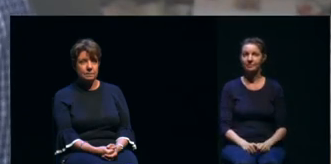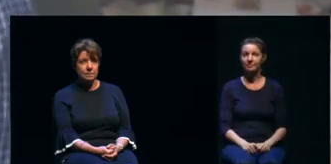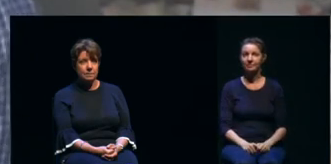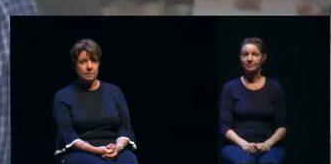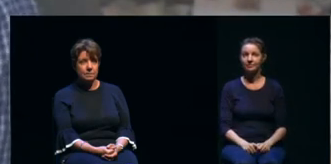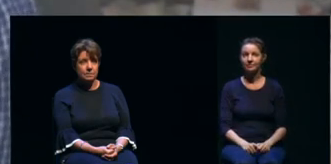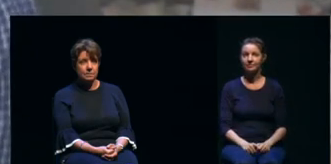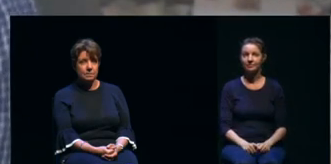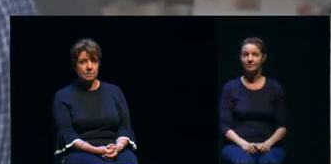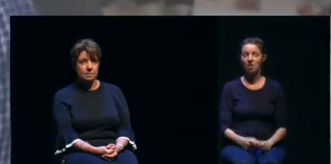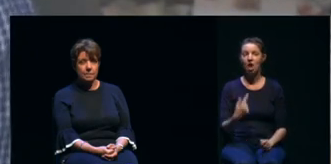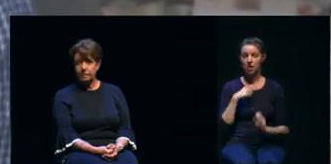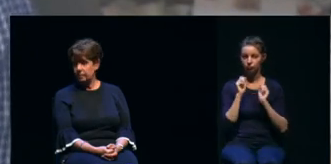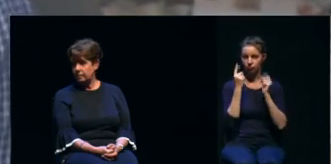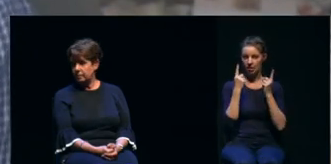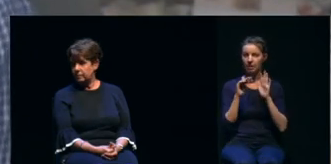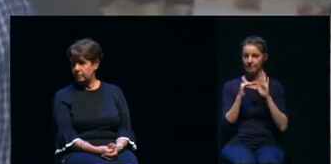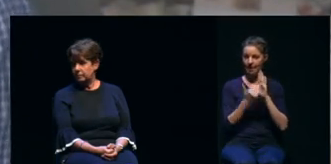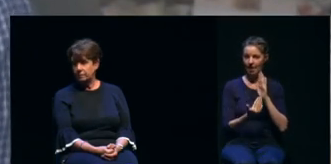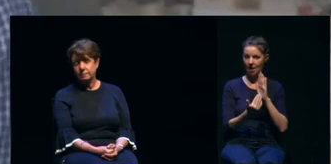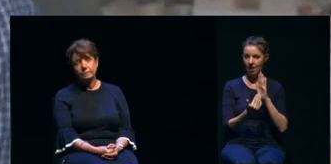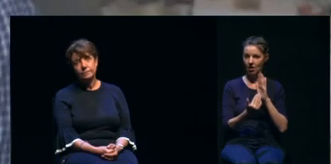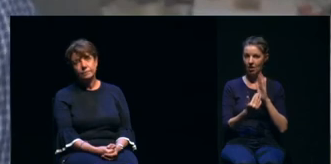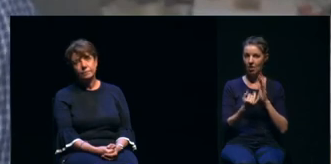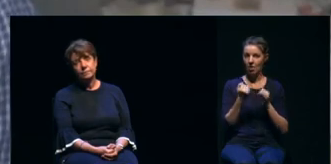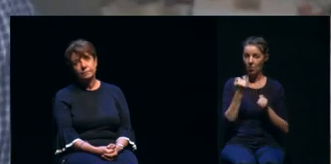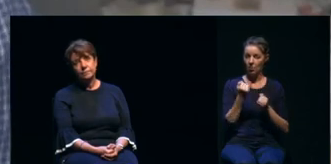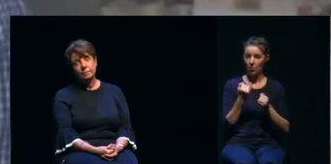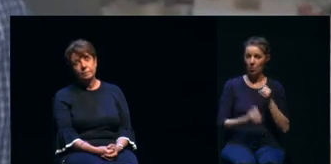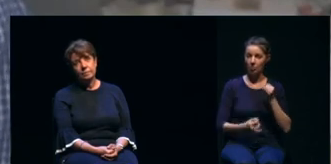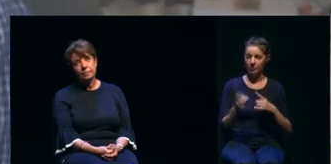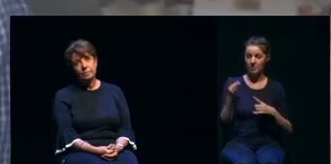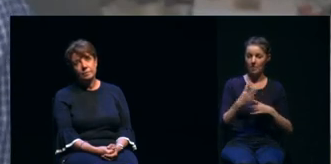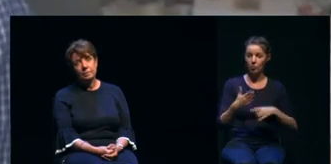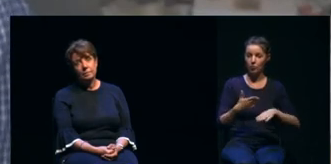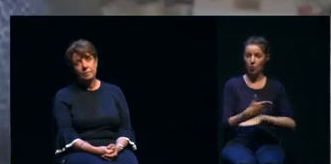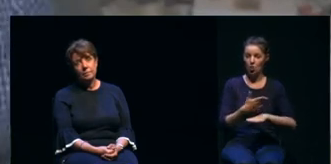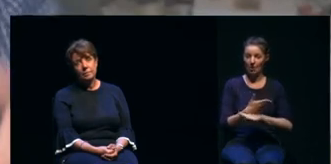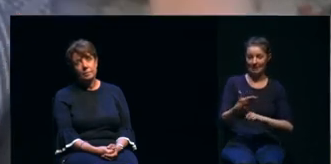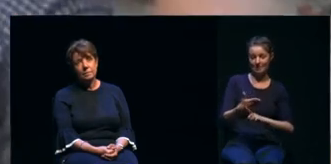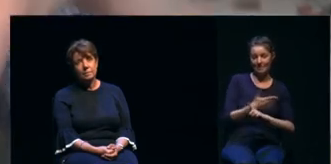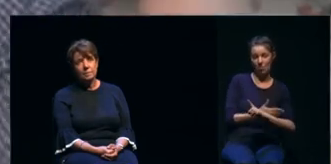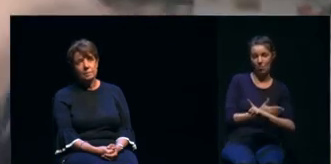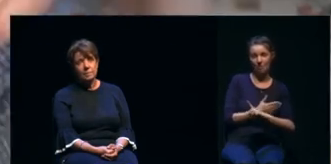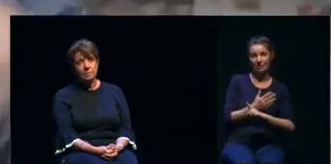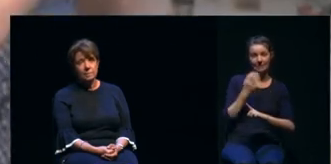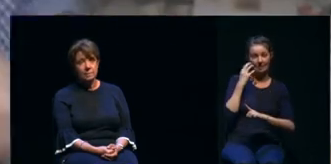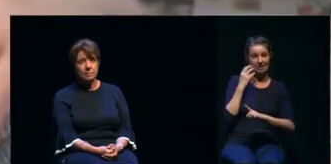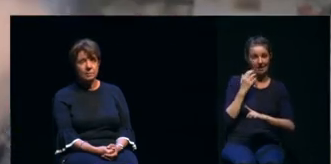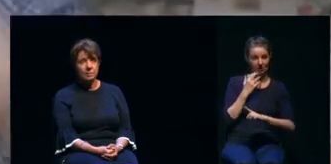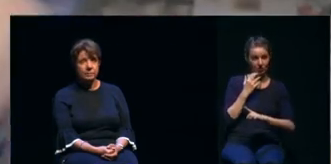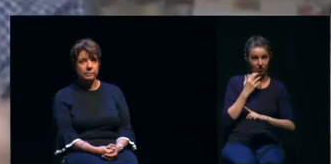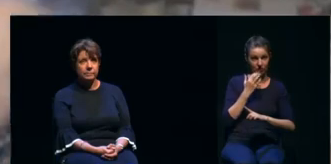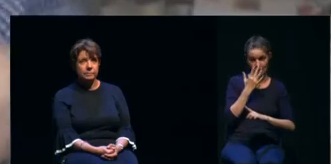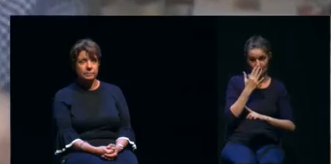this, I realise now that the most busy work that you ever do as a parent is in the lead up to adolescence. You need to make sure that the